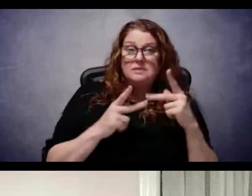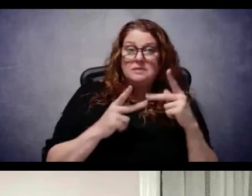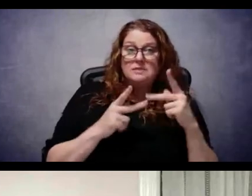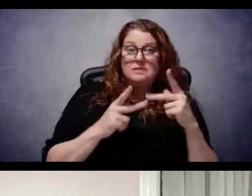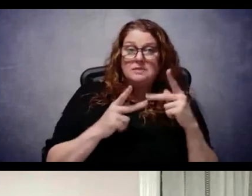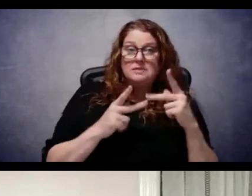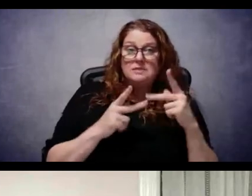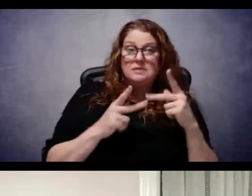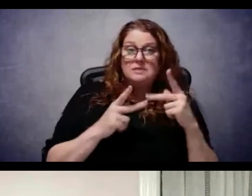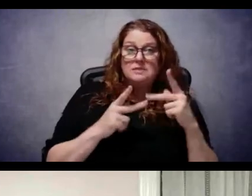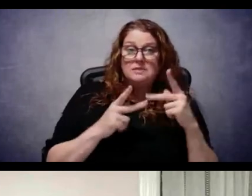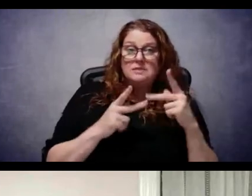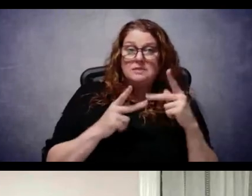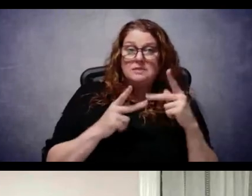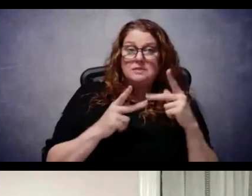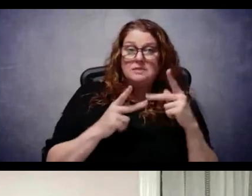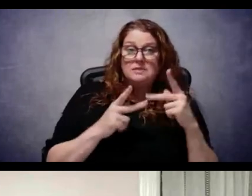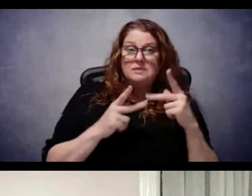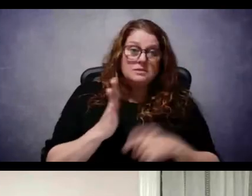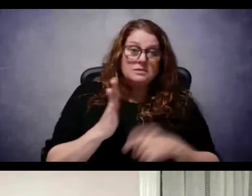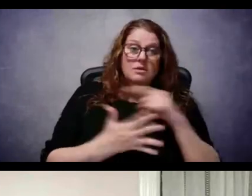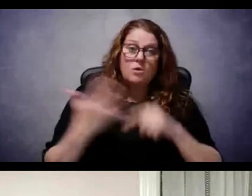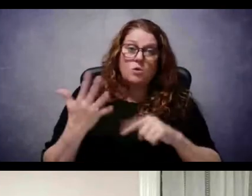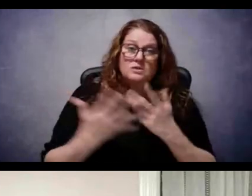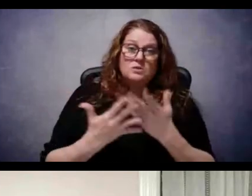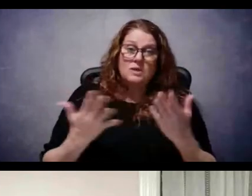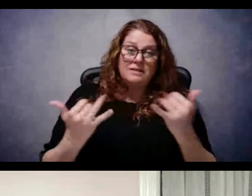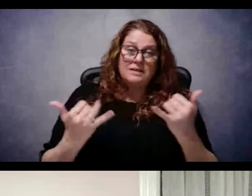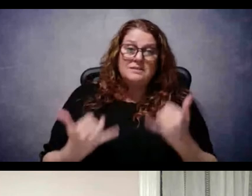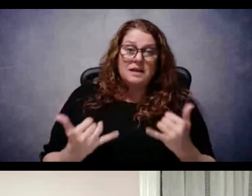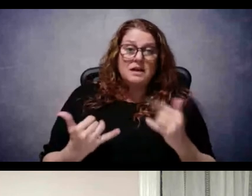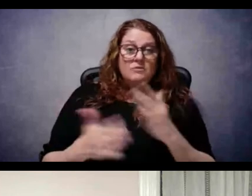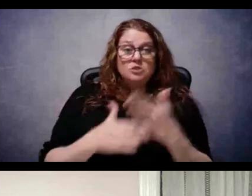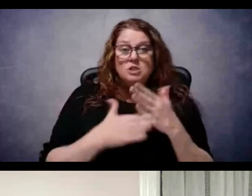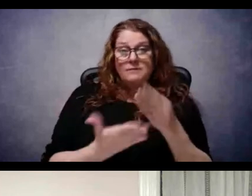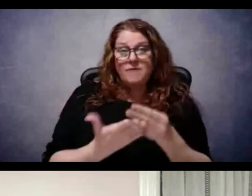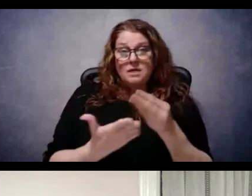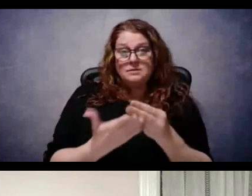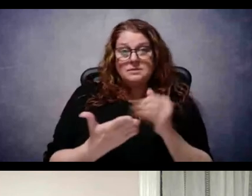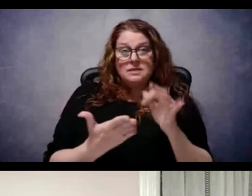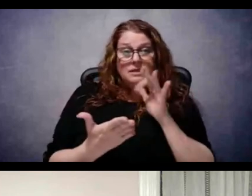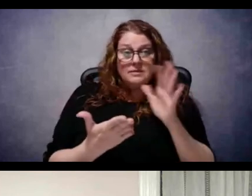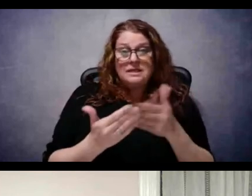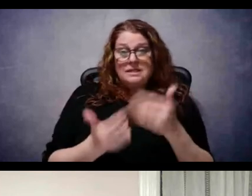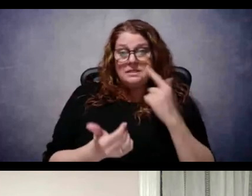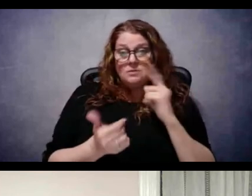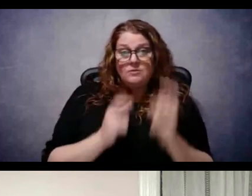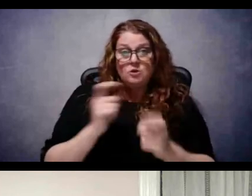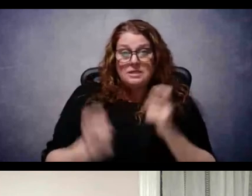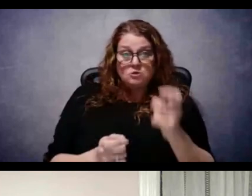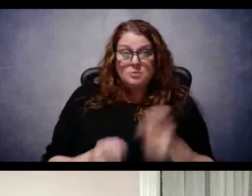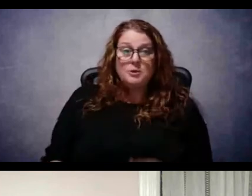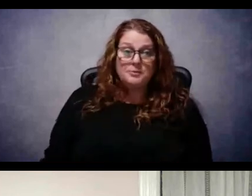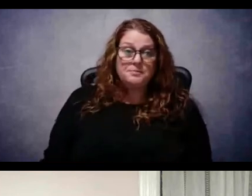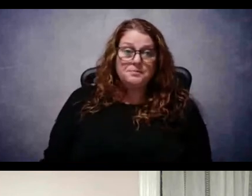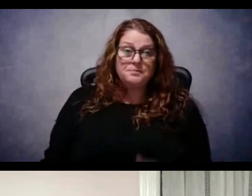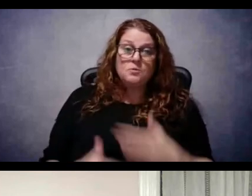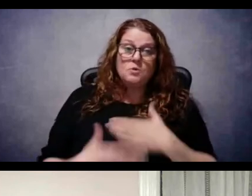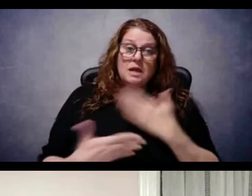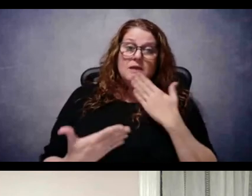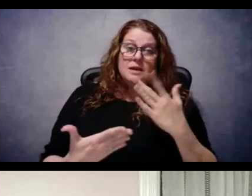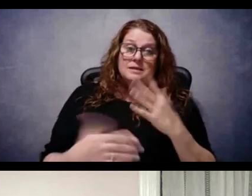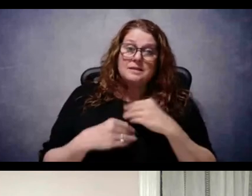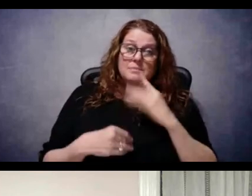our biggest expenses, I believe, are those two things right now. So if you just want to share funds, if that's the easiest way for you to contribute, we will gratefully take